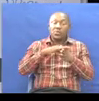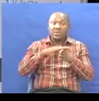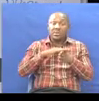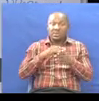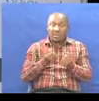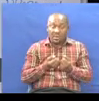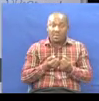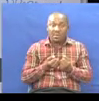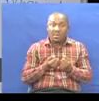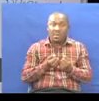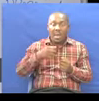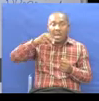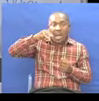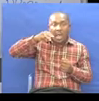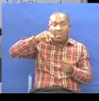using